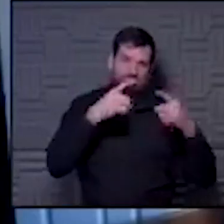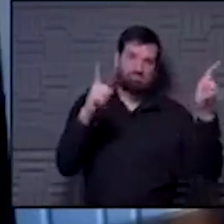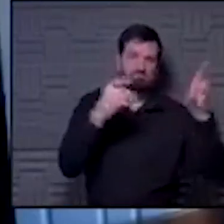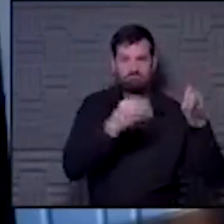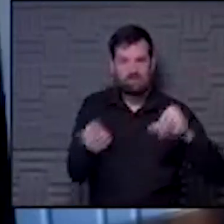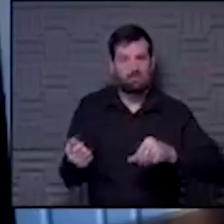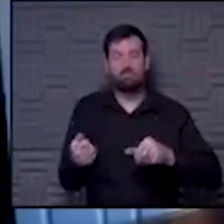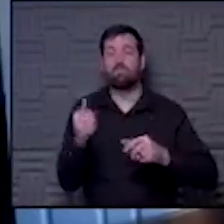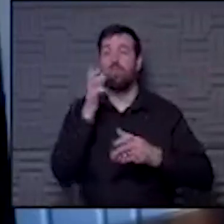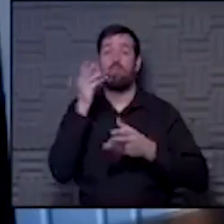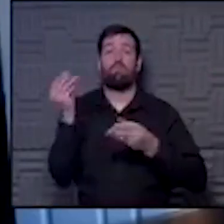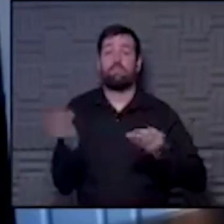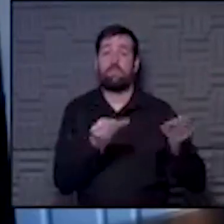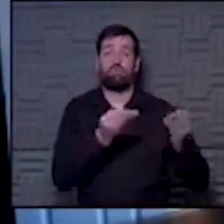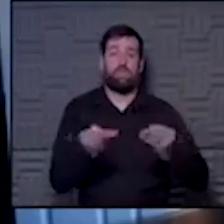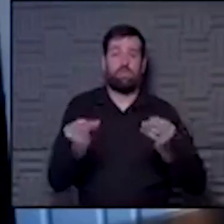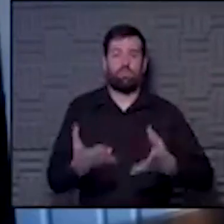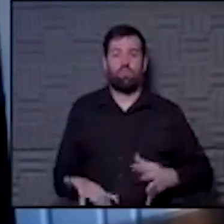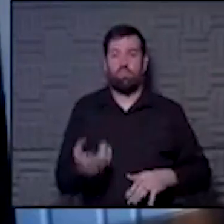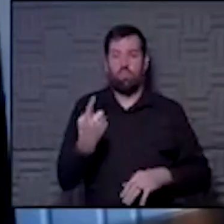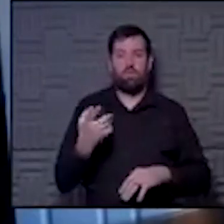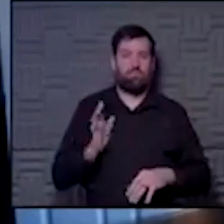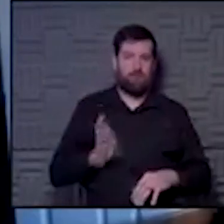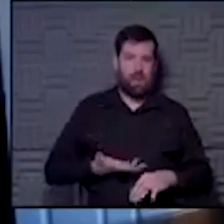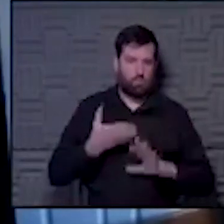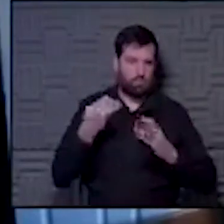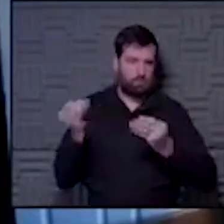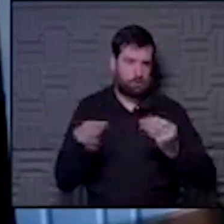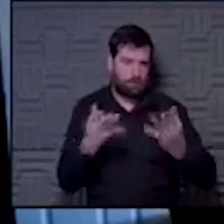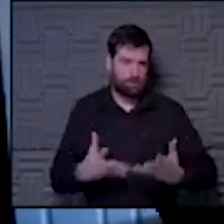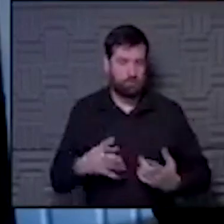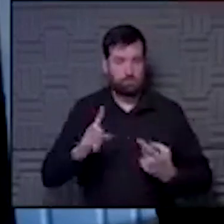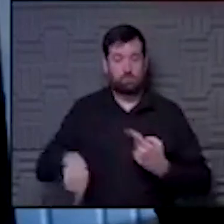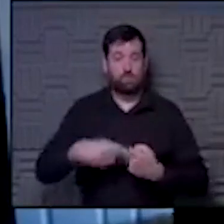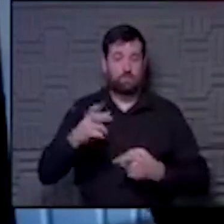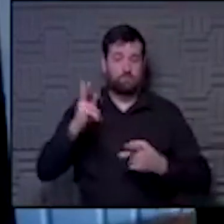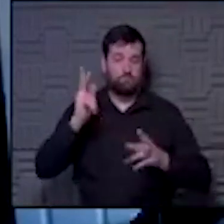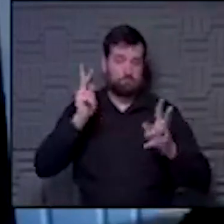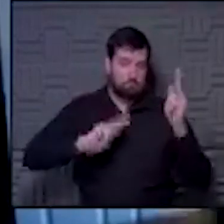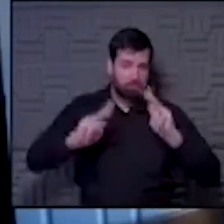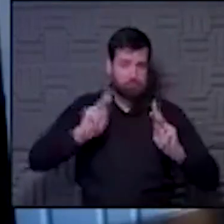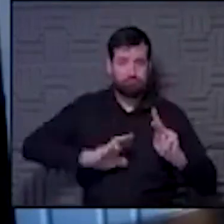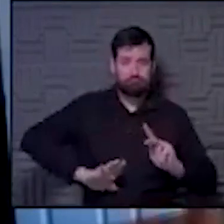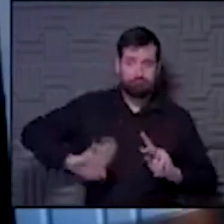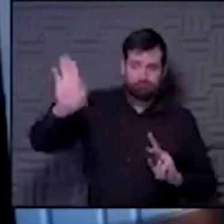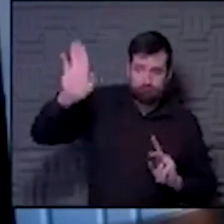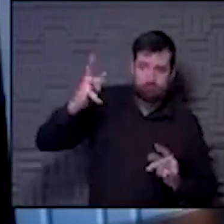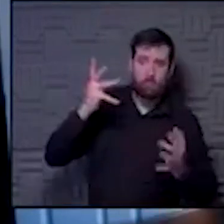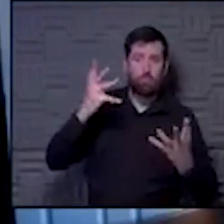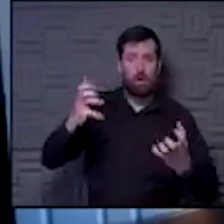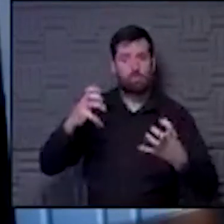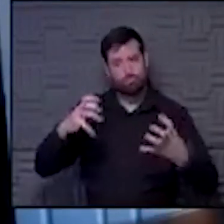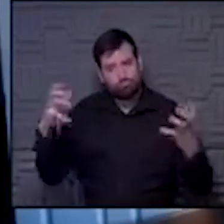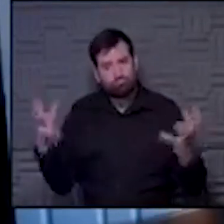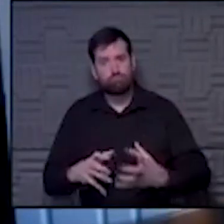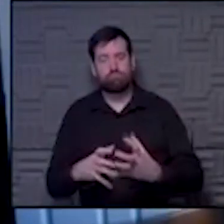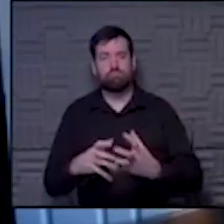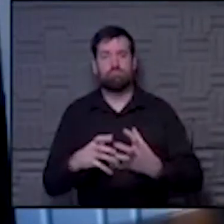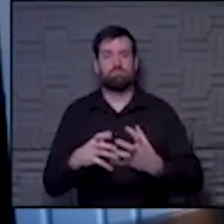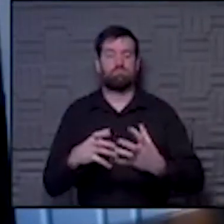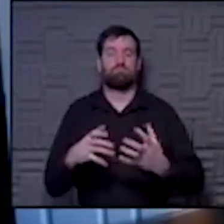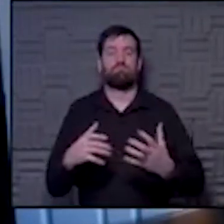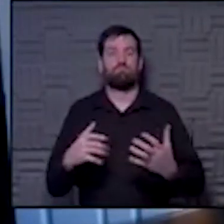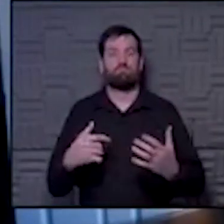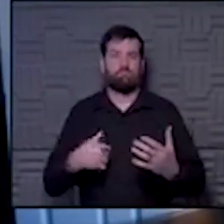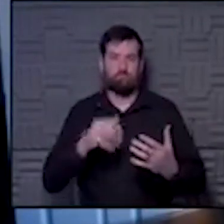be facilitated by one of our facilitators. So when somebody raises their hand to say, I want to convene a group, I want to bring people together,